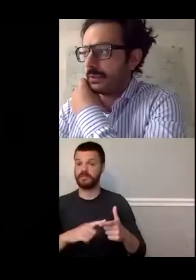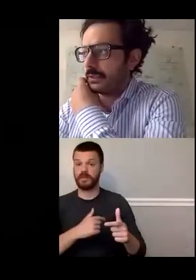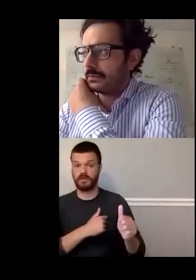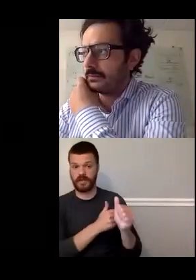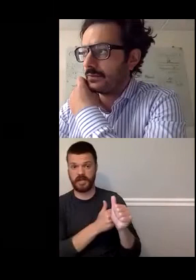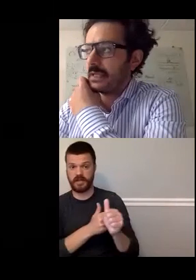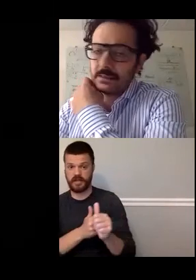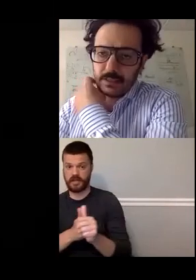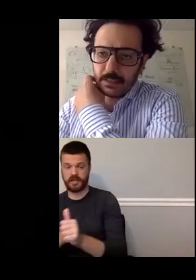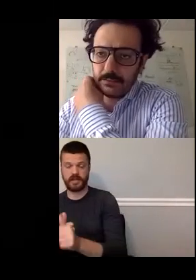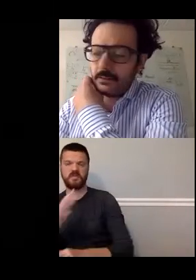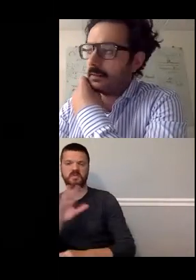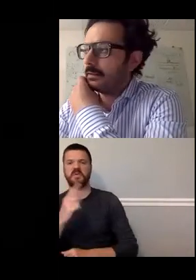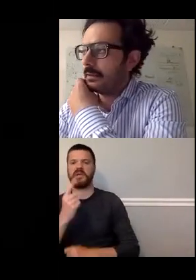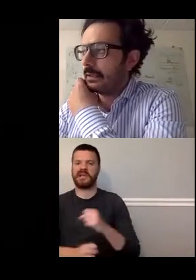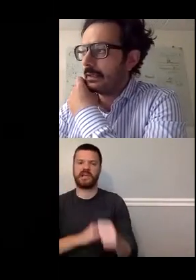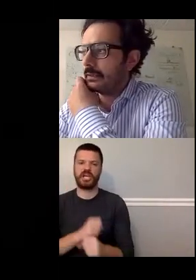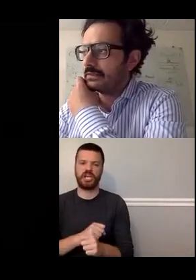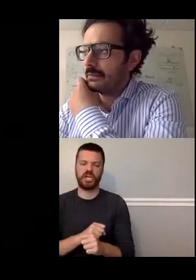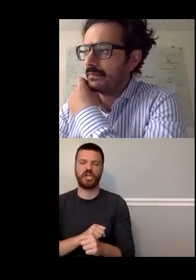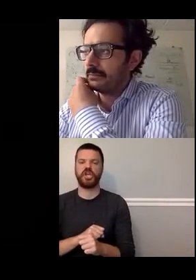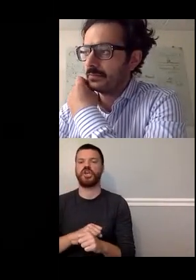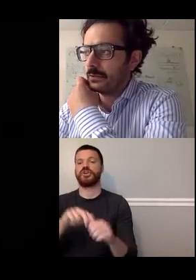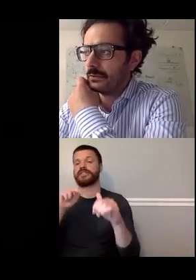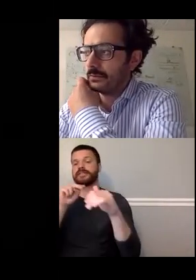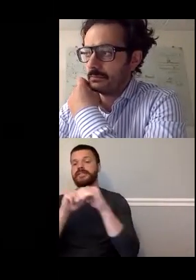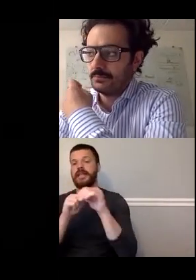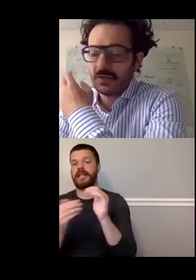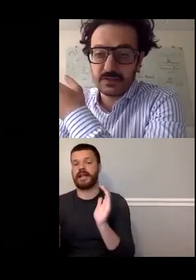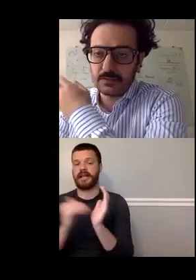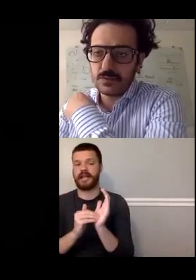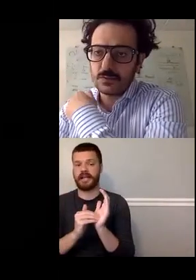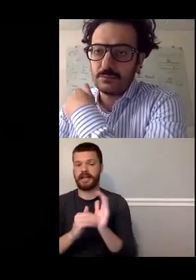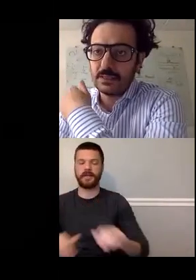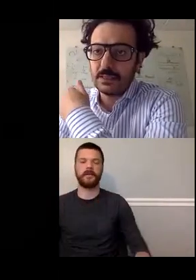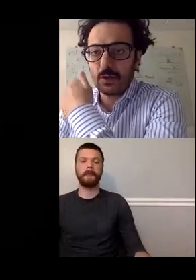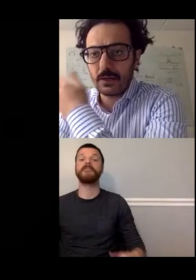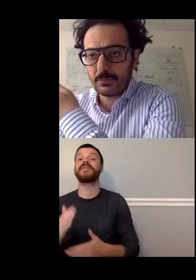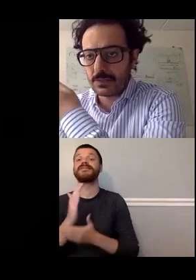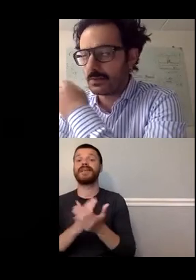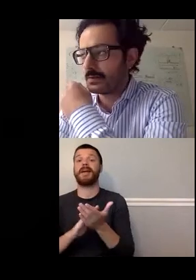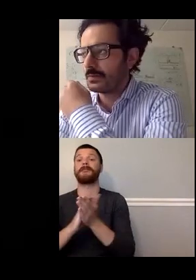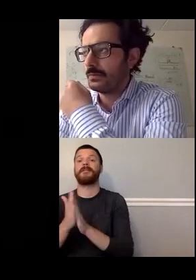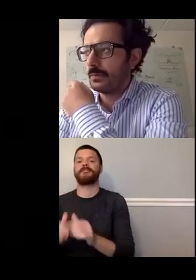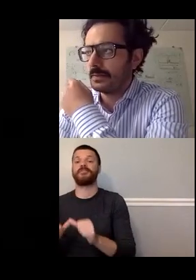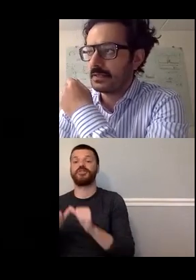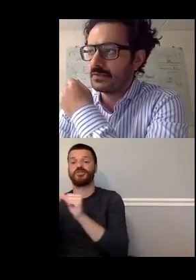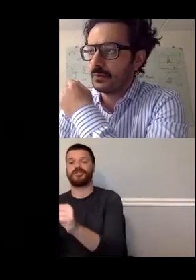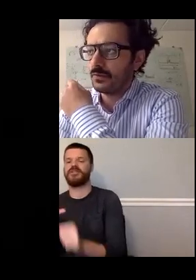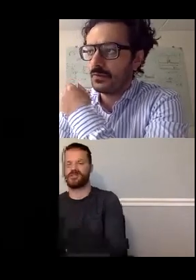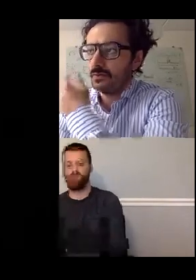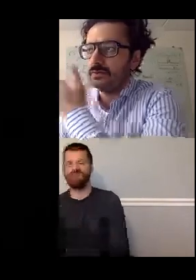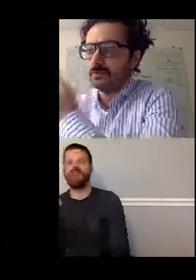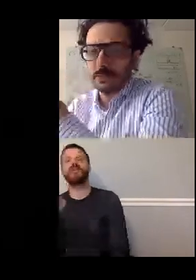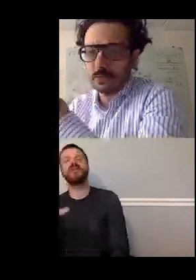approximately 1 year, we scanned them again, and some of them turned persistent, so they became chronic patients. So at 6 to